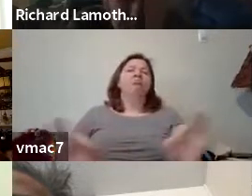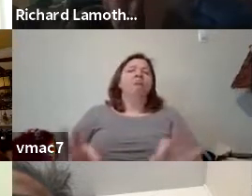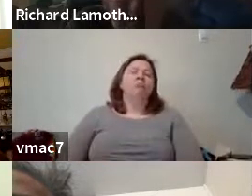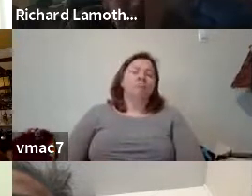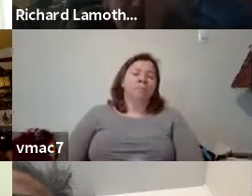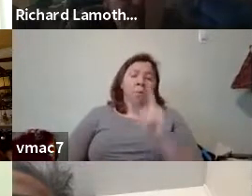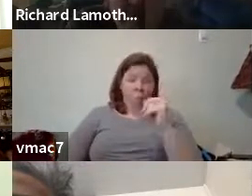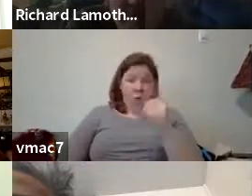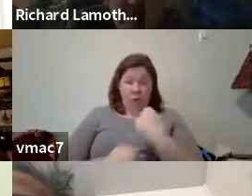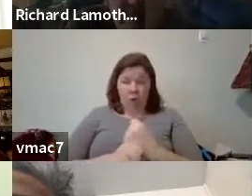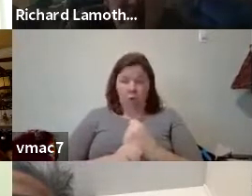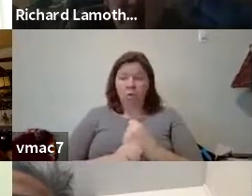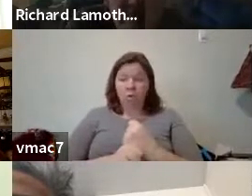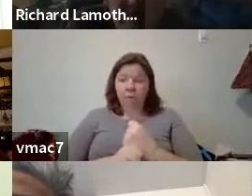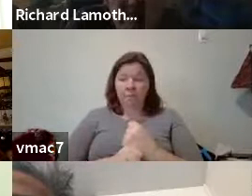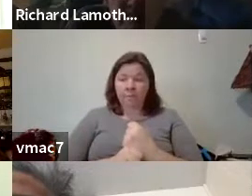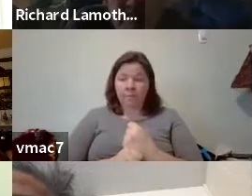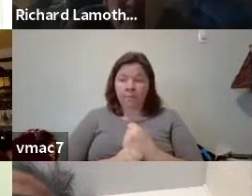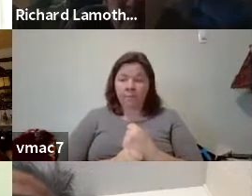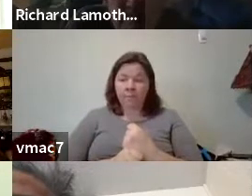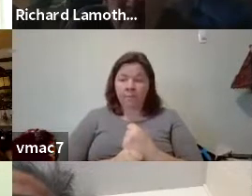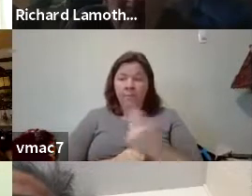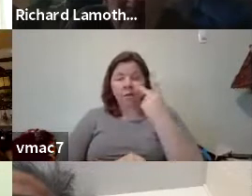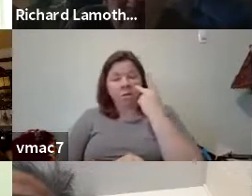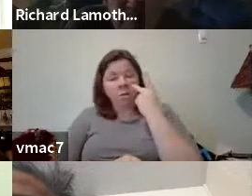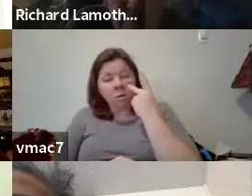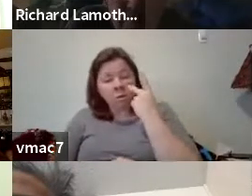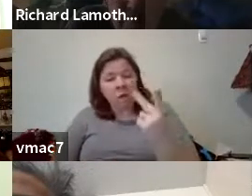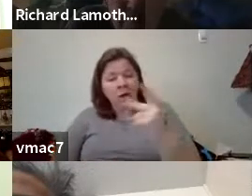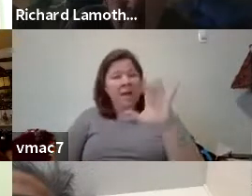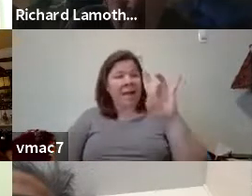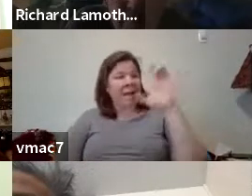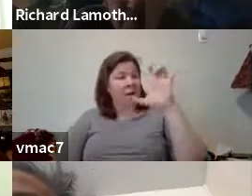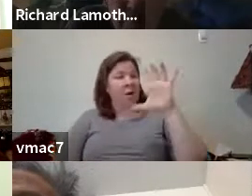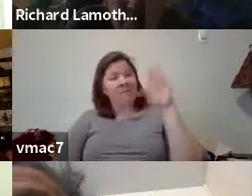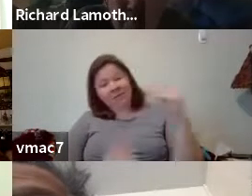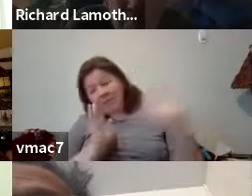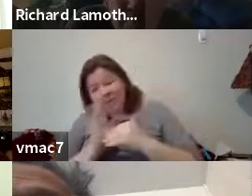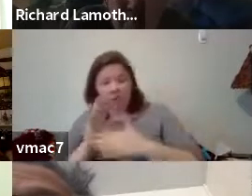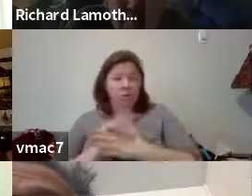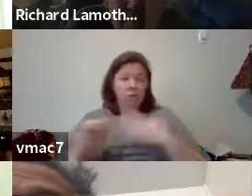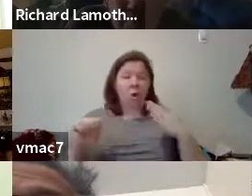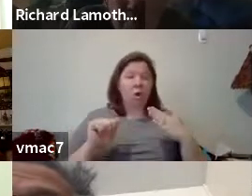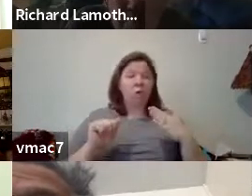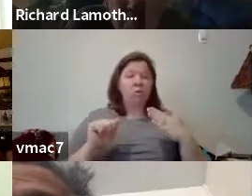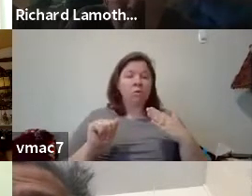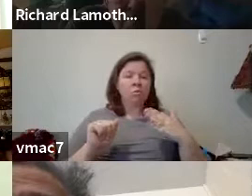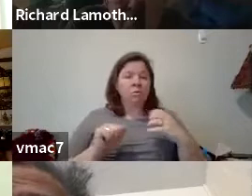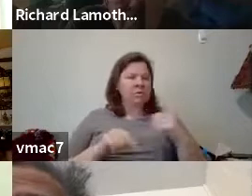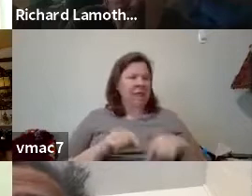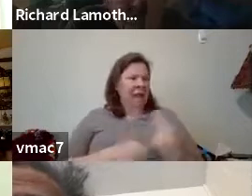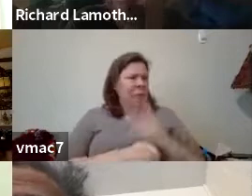$50,000 a year and you suddenly have $850,000 coming in. Well, you're not going to be able to use